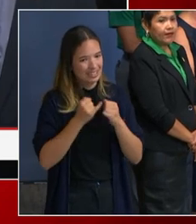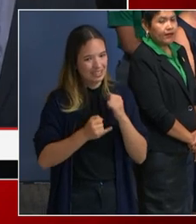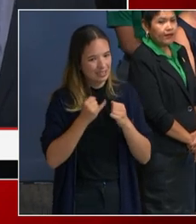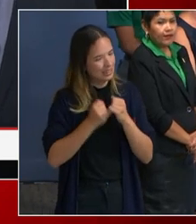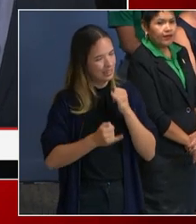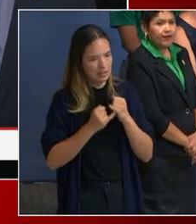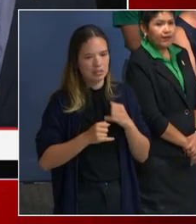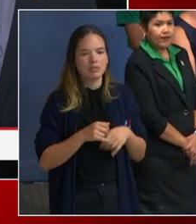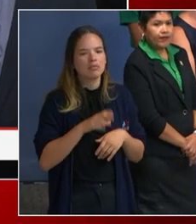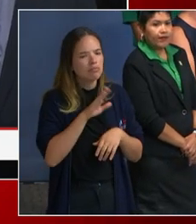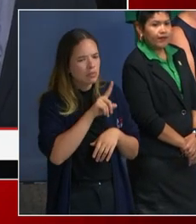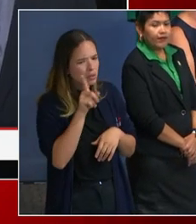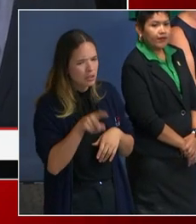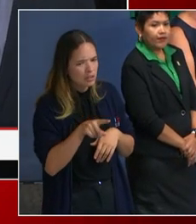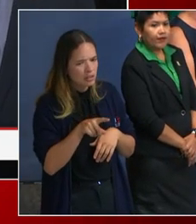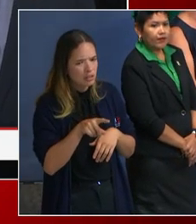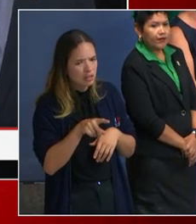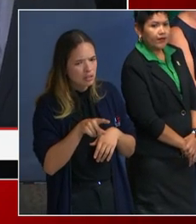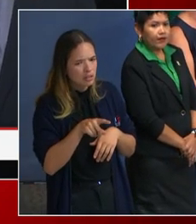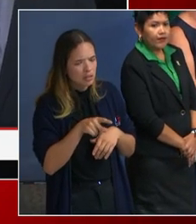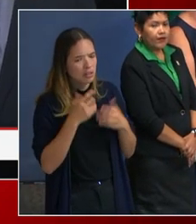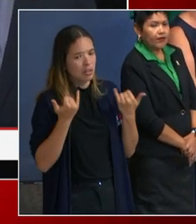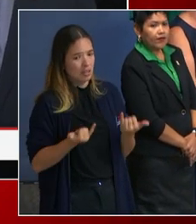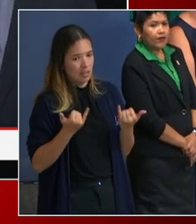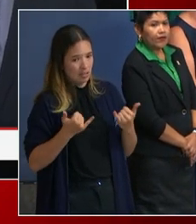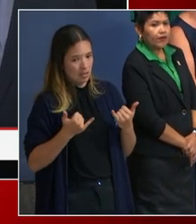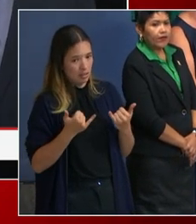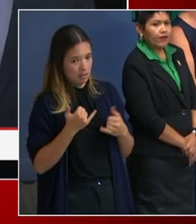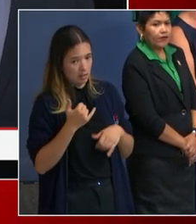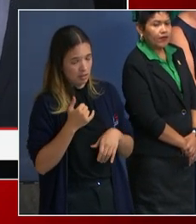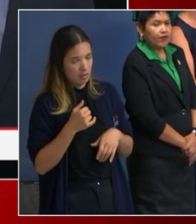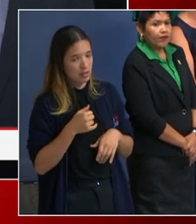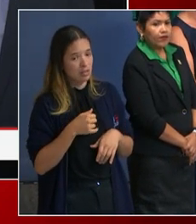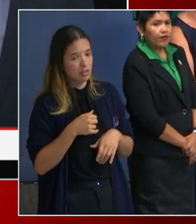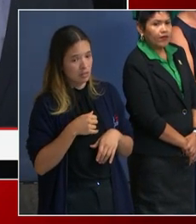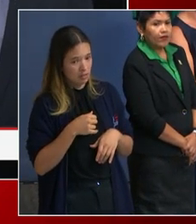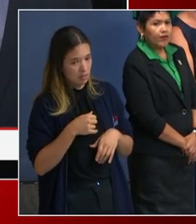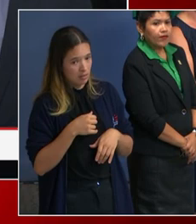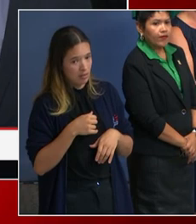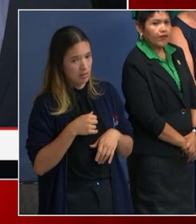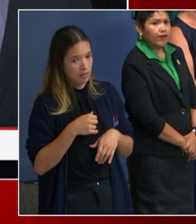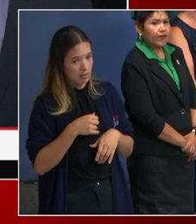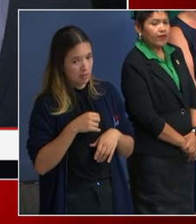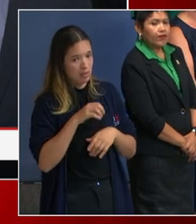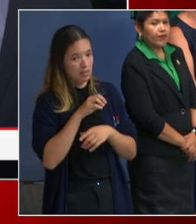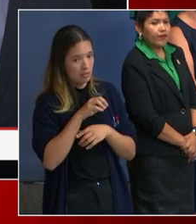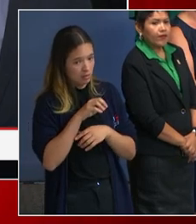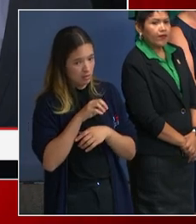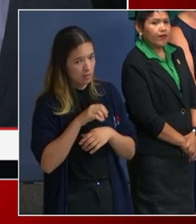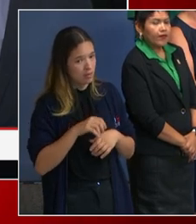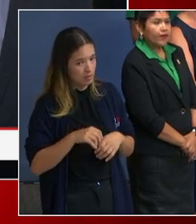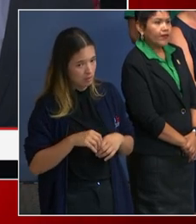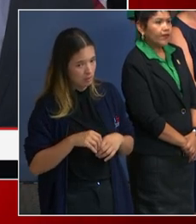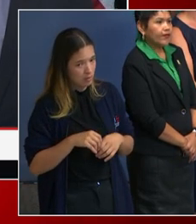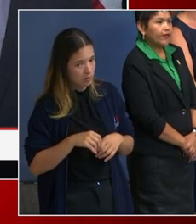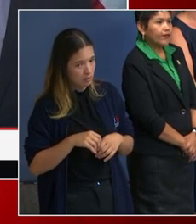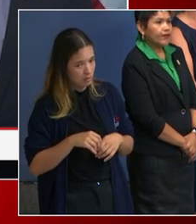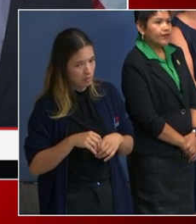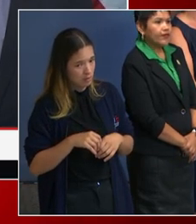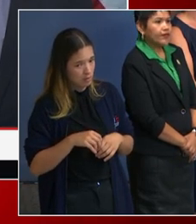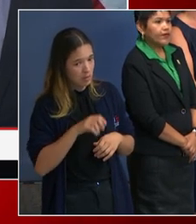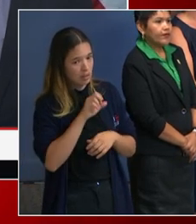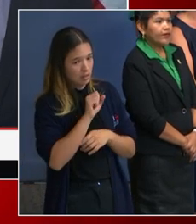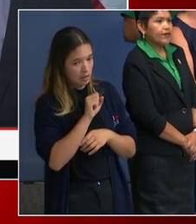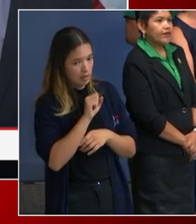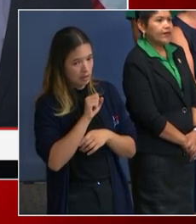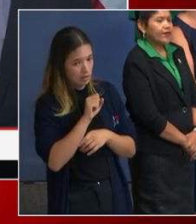Has there been any update on the standoff over RFK Stadium with Bill Mendelson? Has anything changed between you